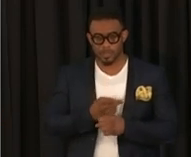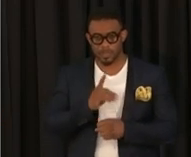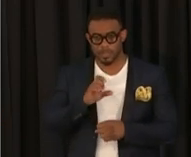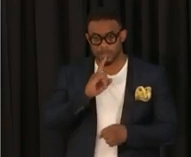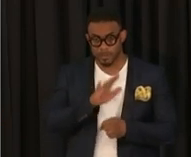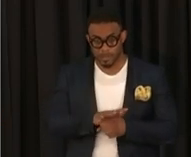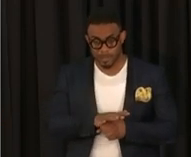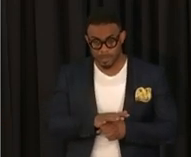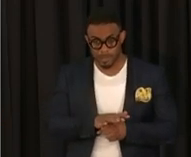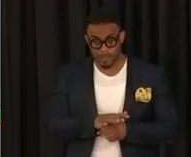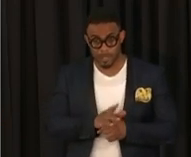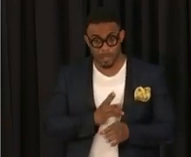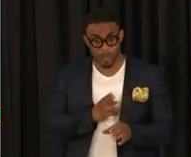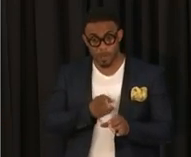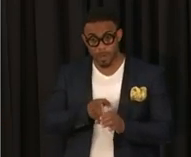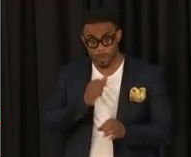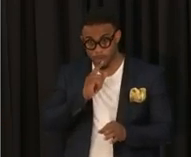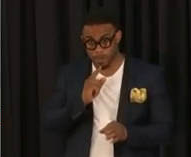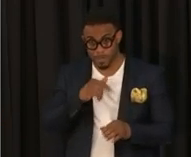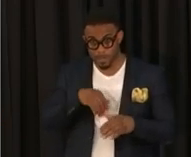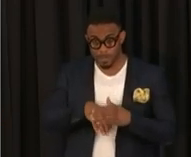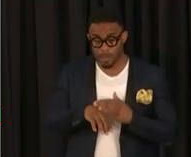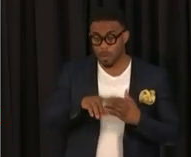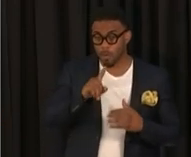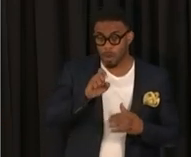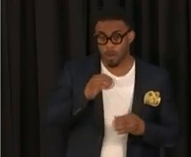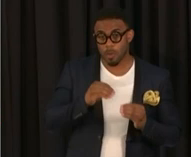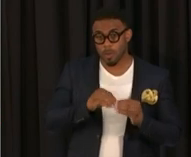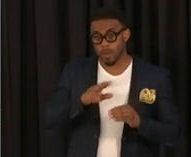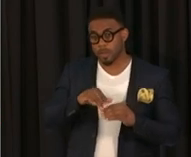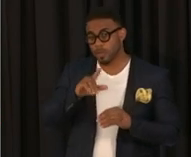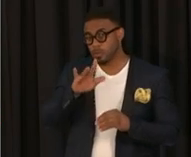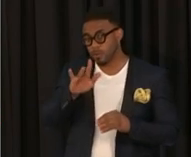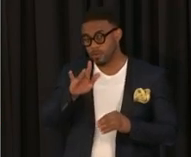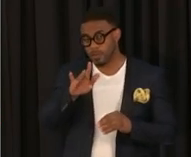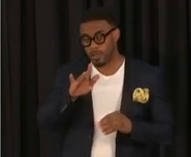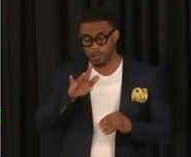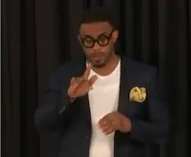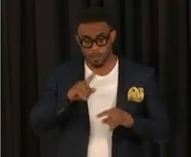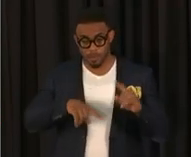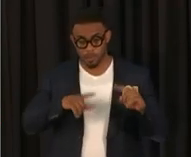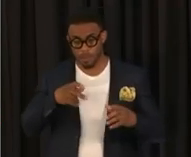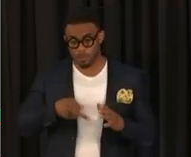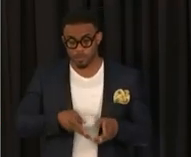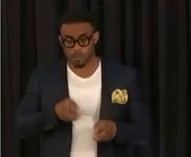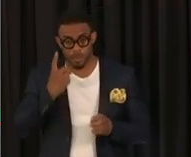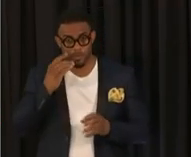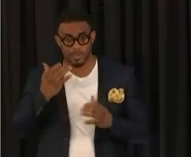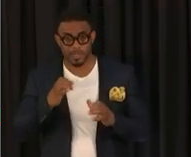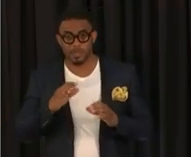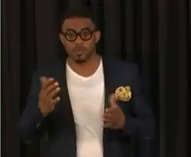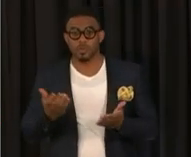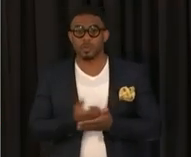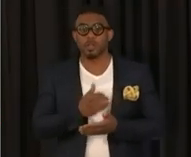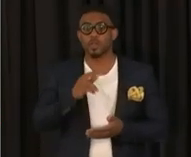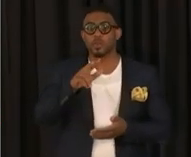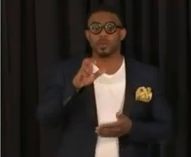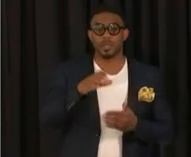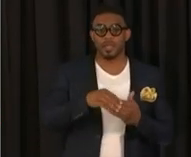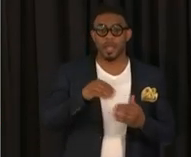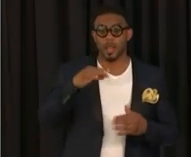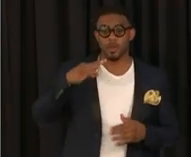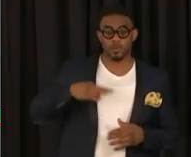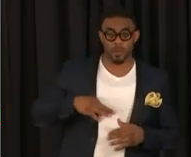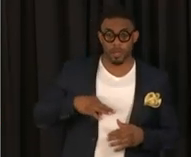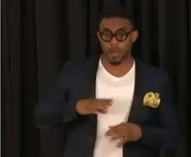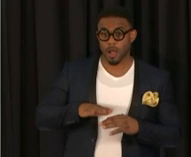DC pledge. Participants will be entered into one of more than 25 random drawings for a chance to win a